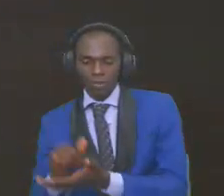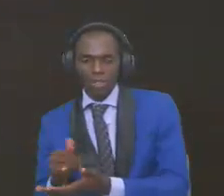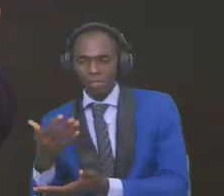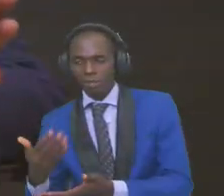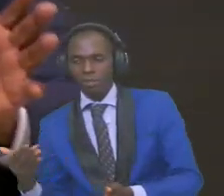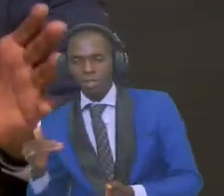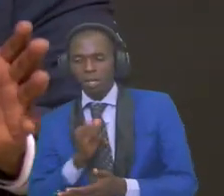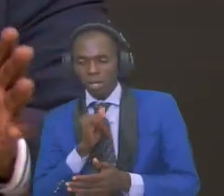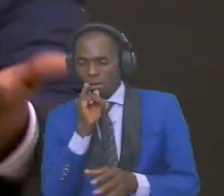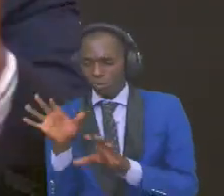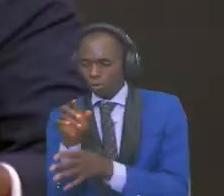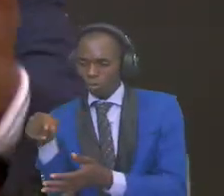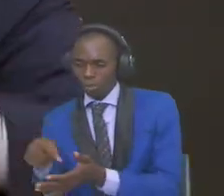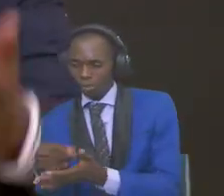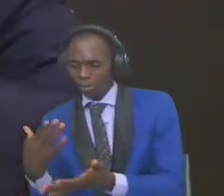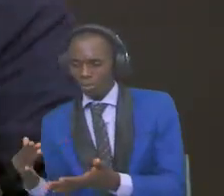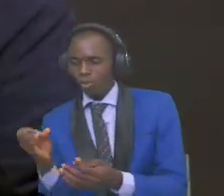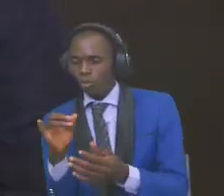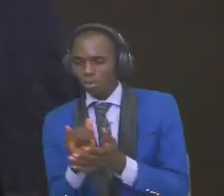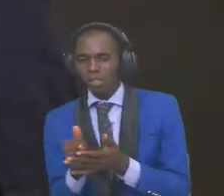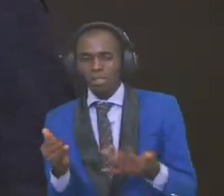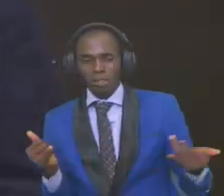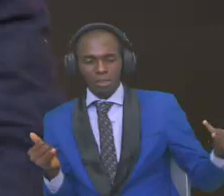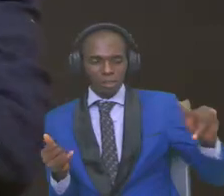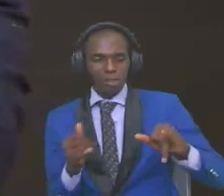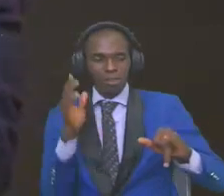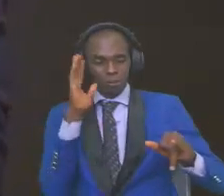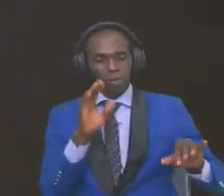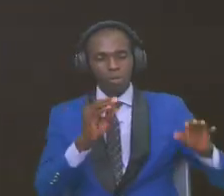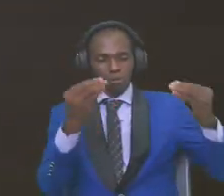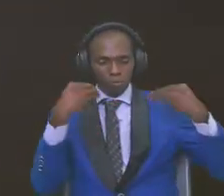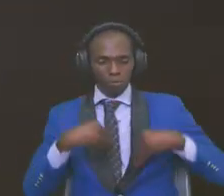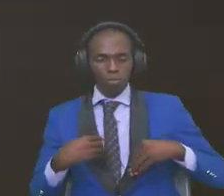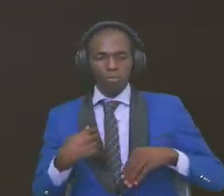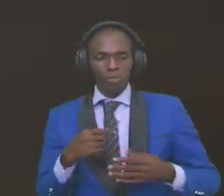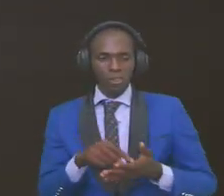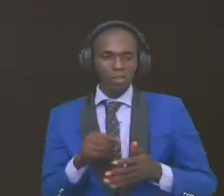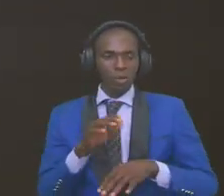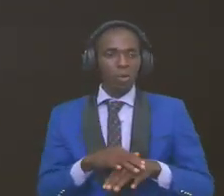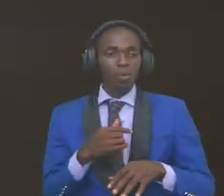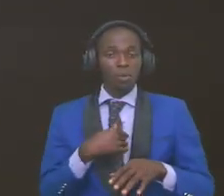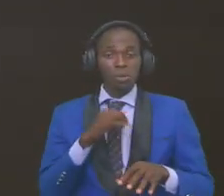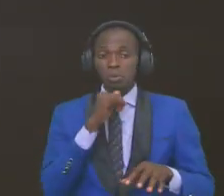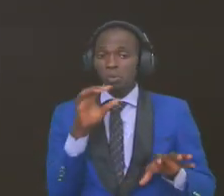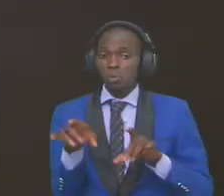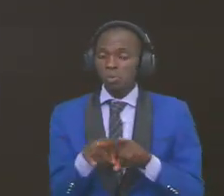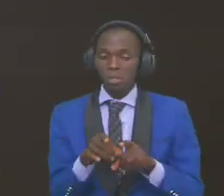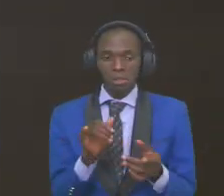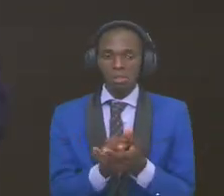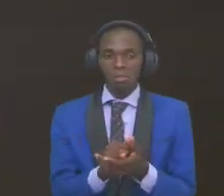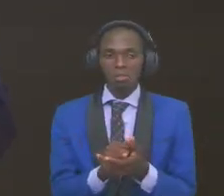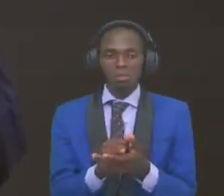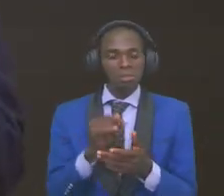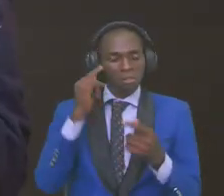that. I'm doing this, so they will pour this on me. He does not do that. He seeketh not her